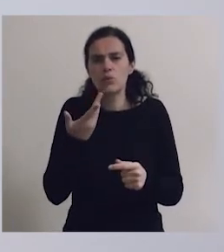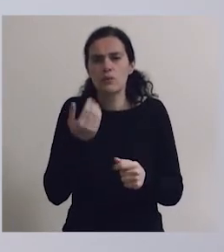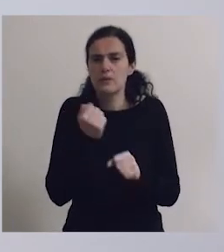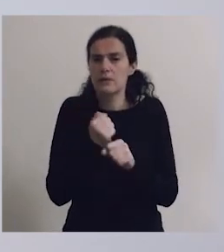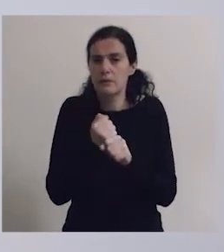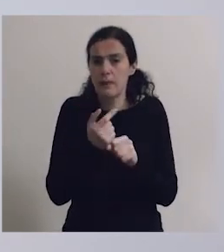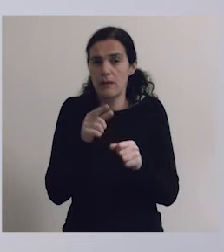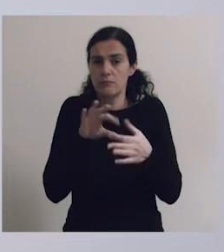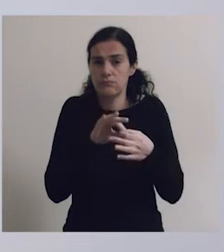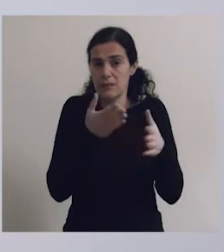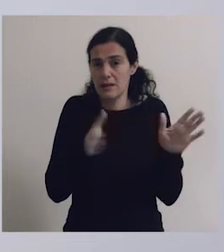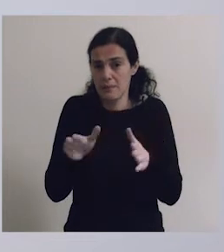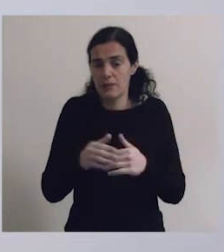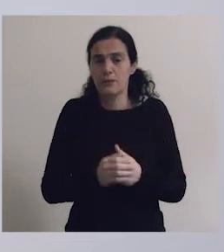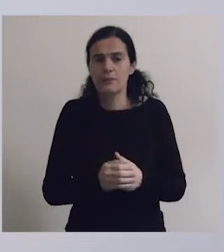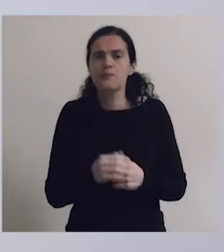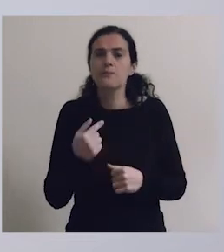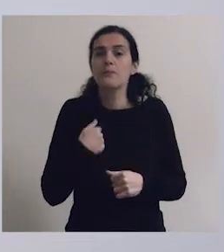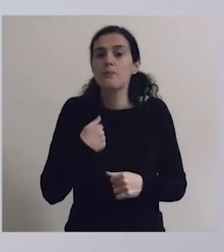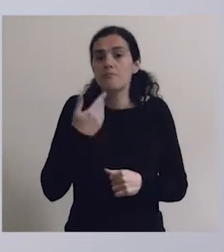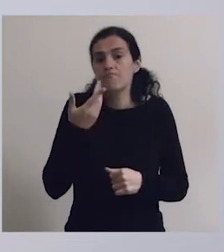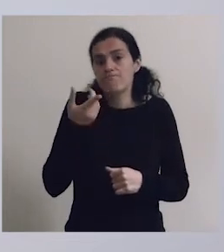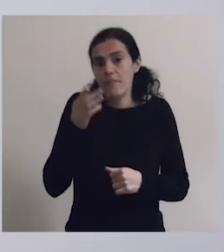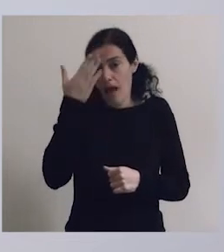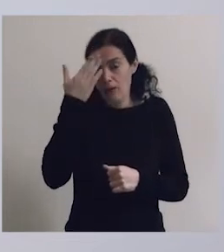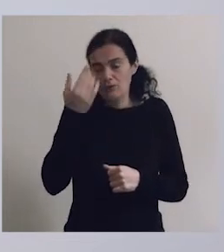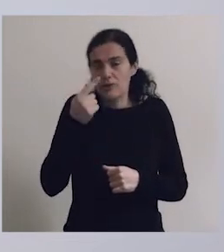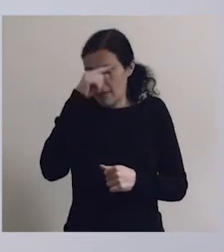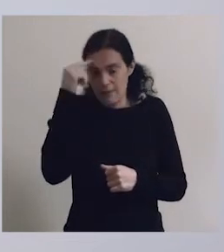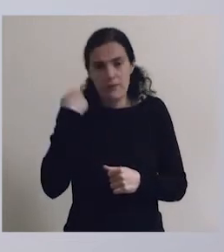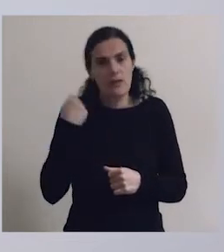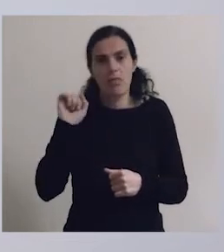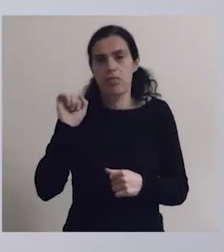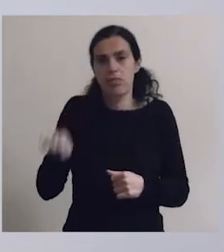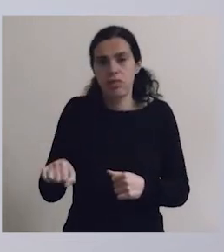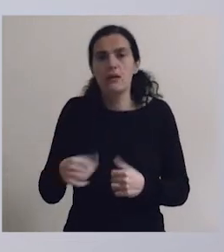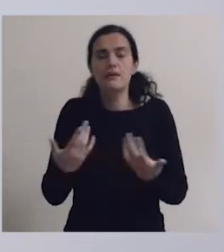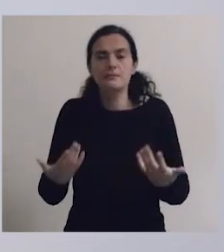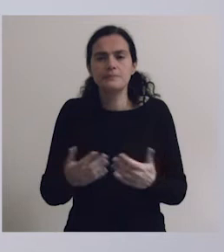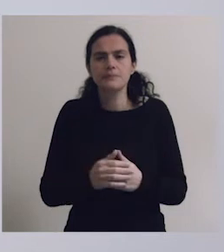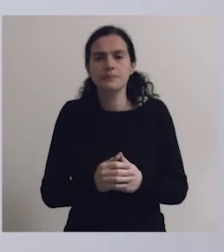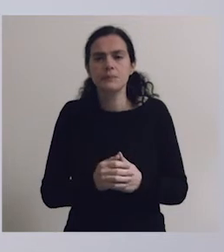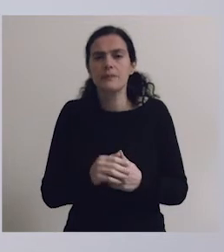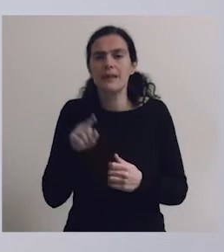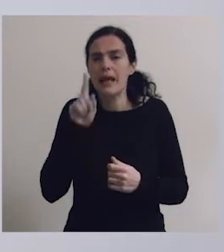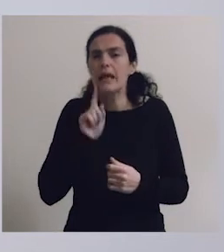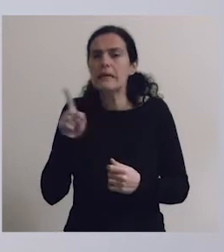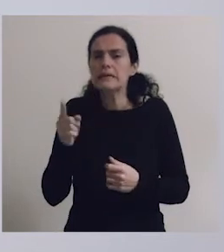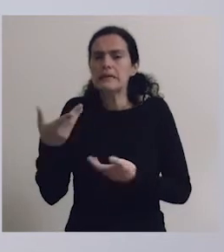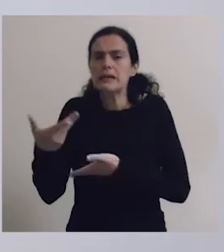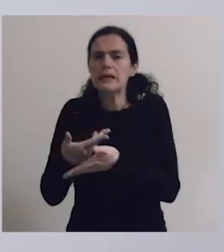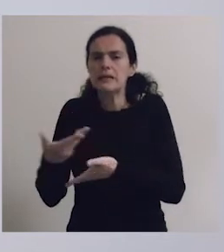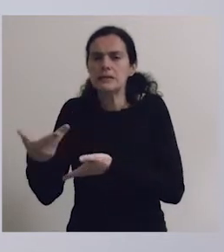the structure of the work in chapter. But I think it's also difficult to ignore that